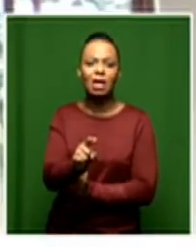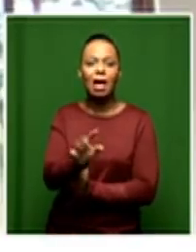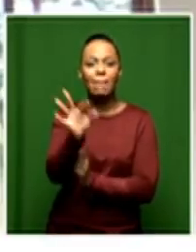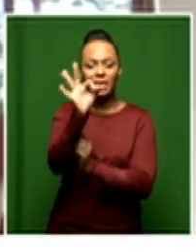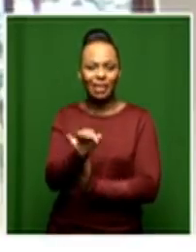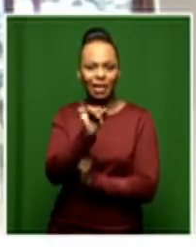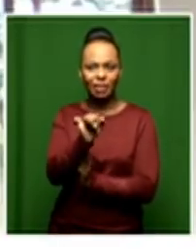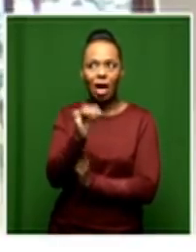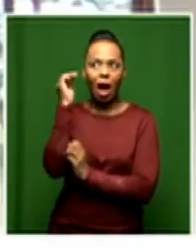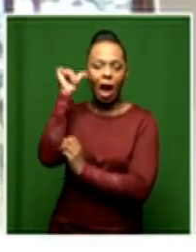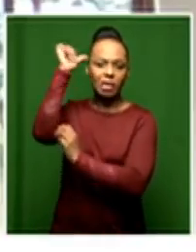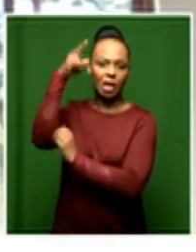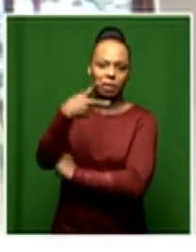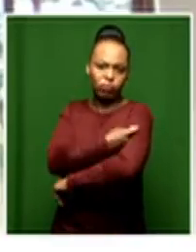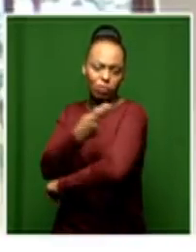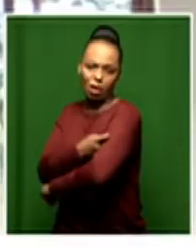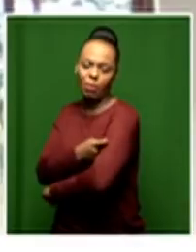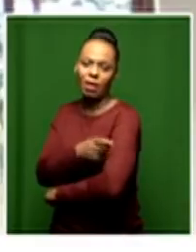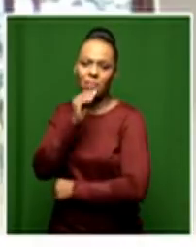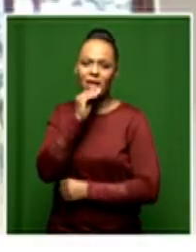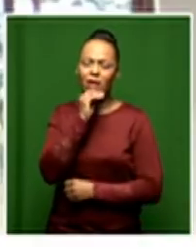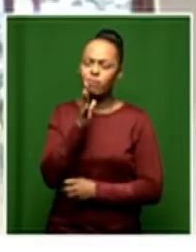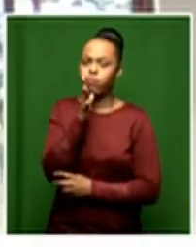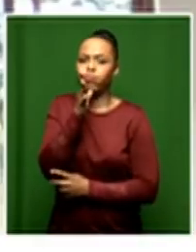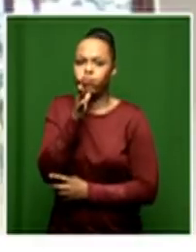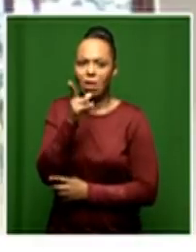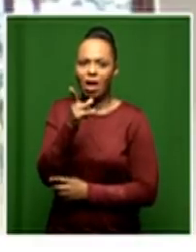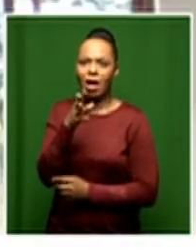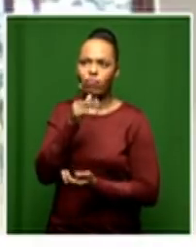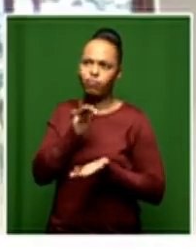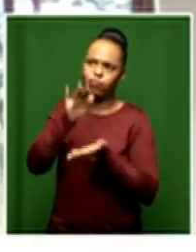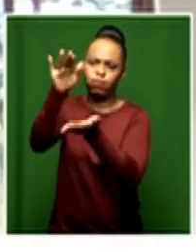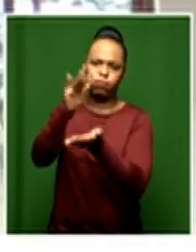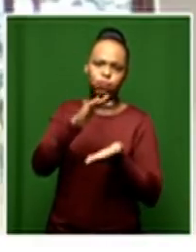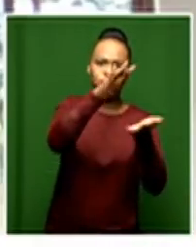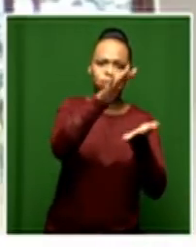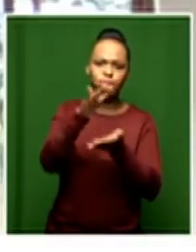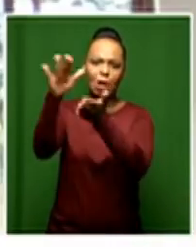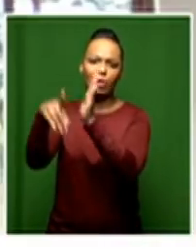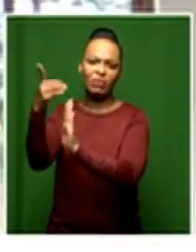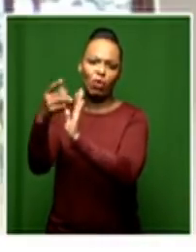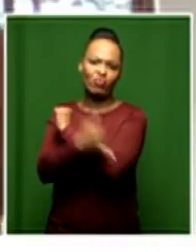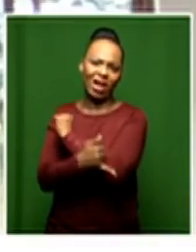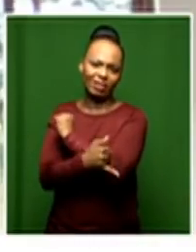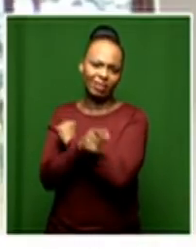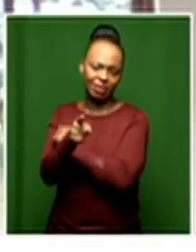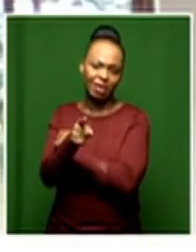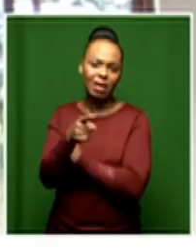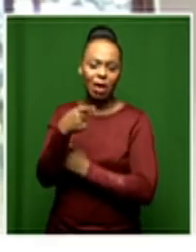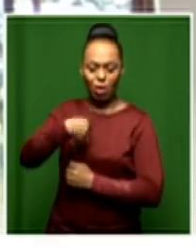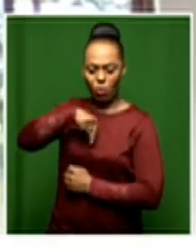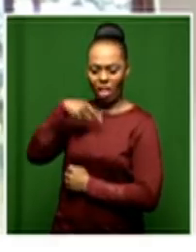population, and that's leaving very small number of vaccines on the market. Yeah. And what we think